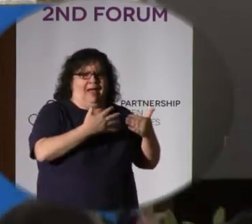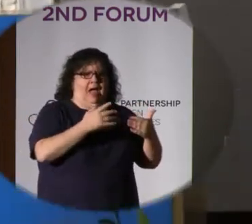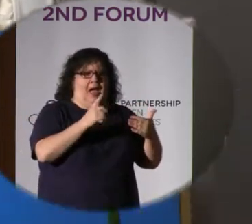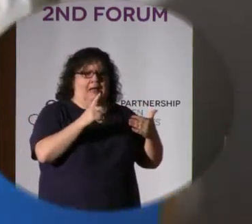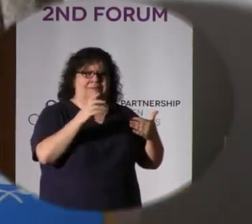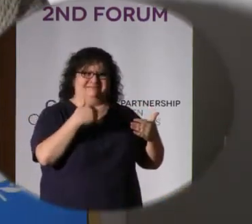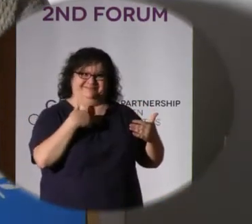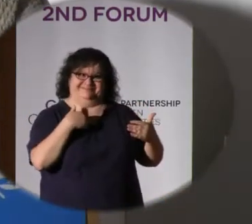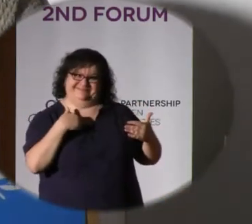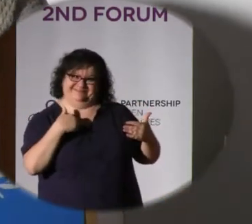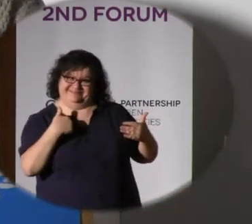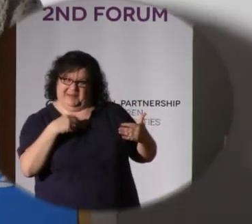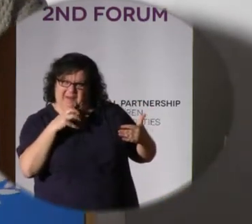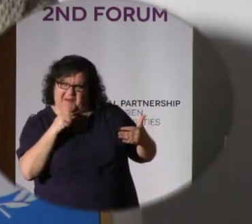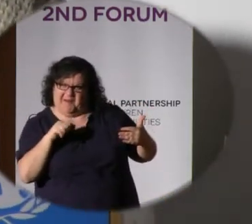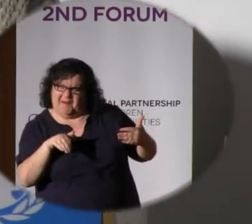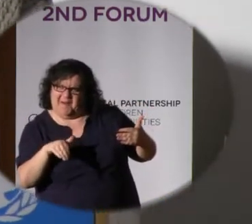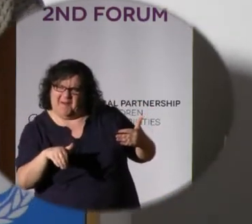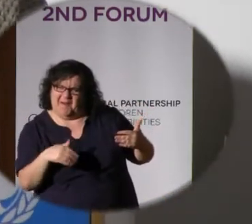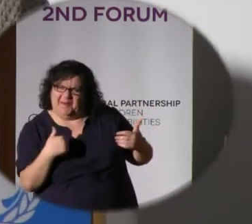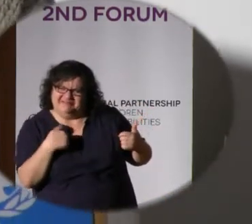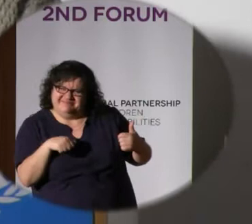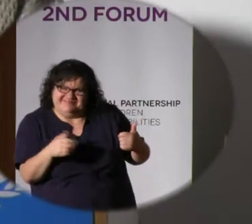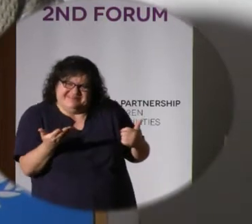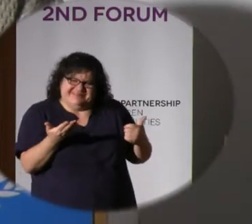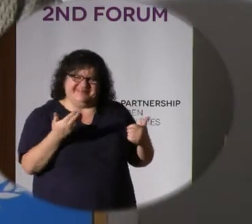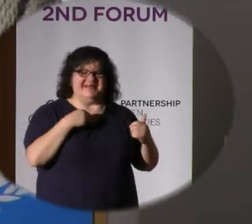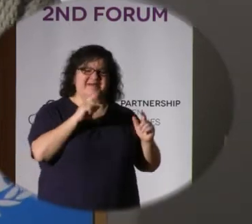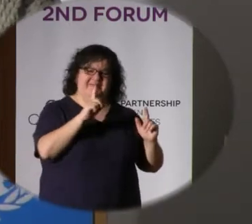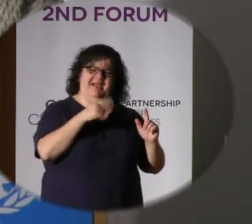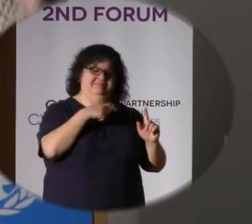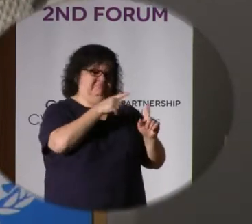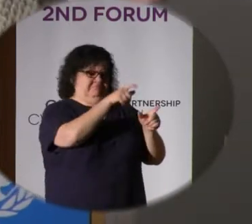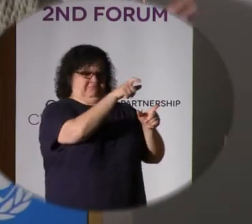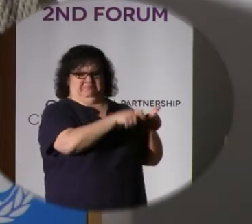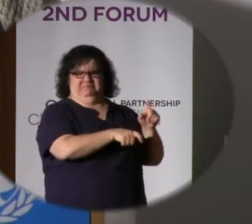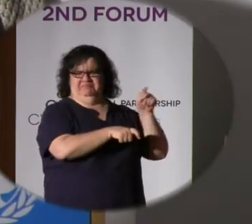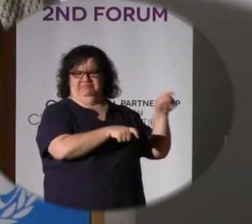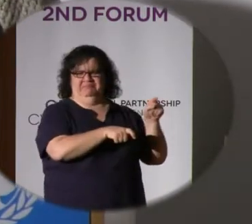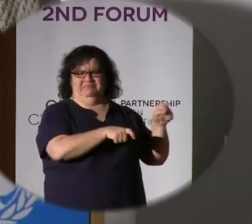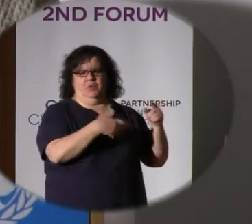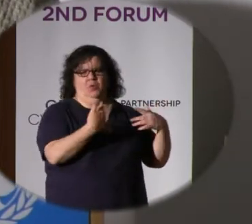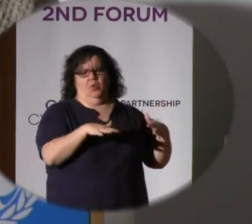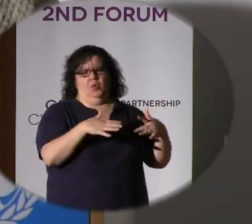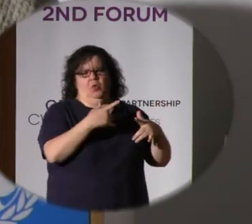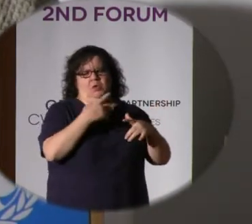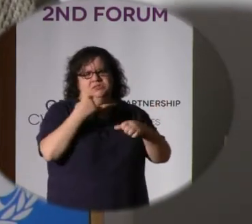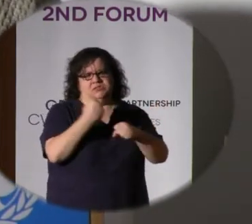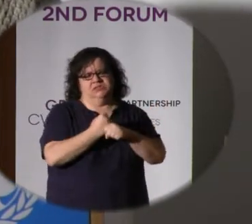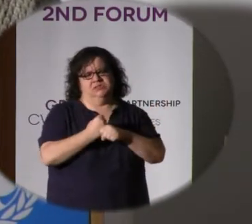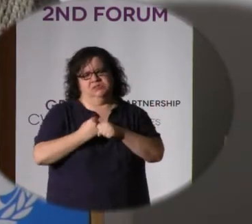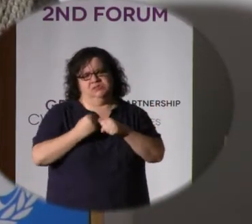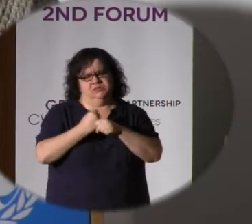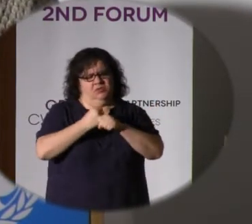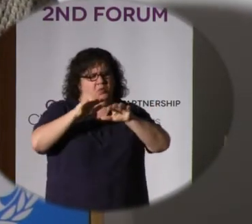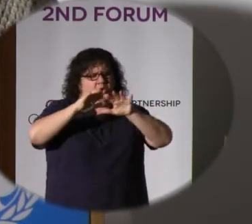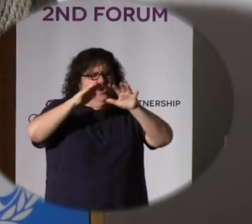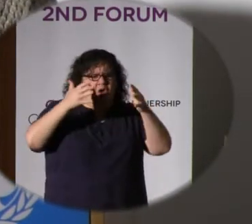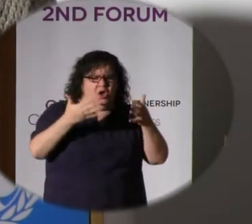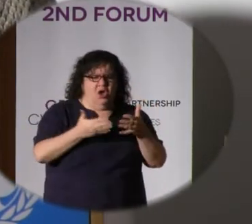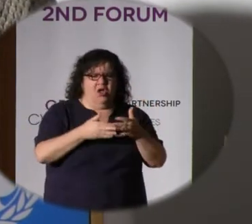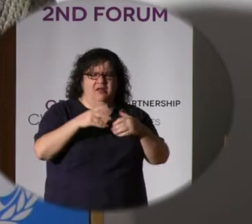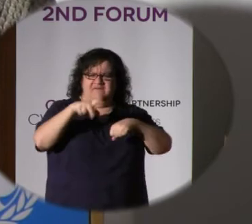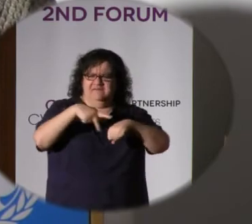for more than 25 years. He served as a country representative in the Philippines, in Kenya, and he's